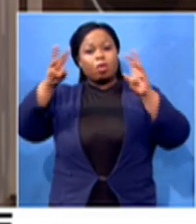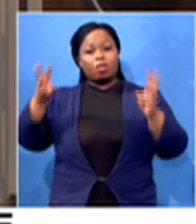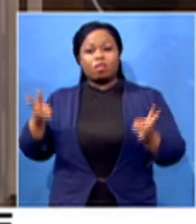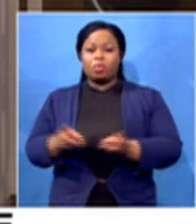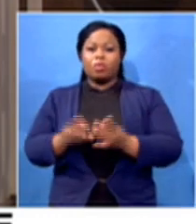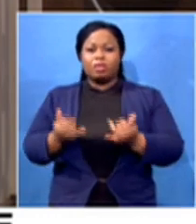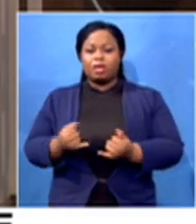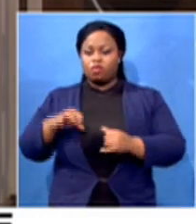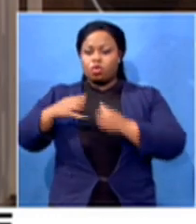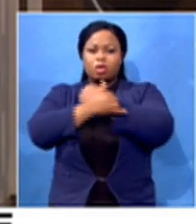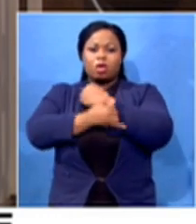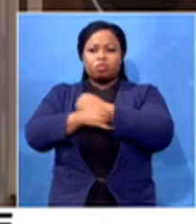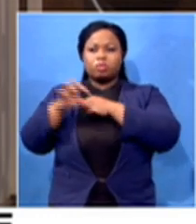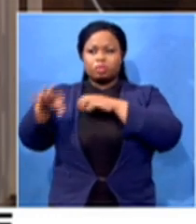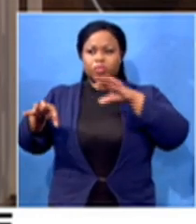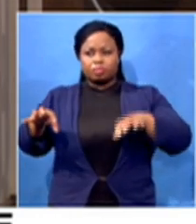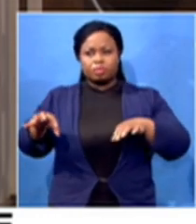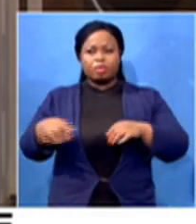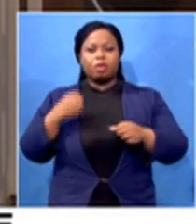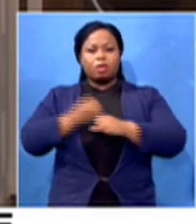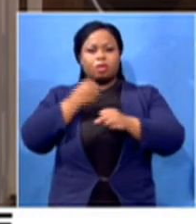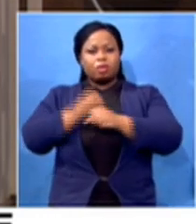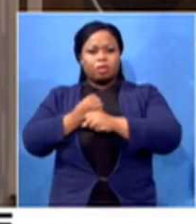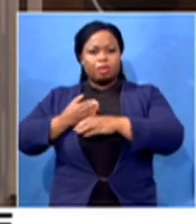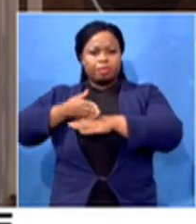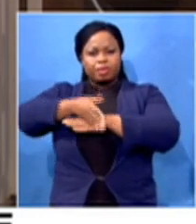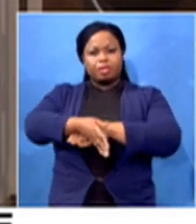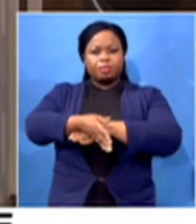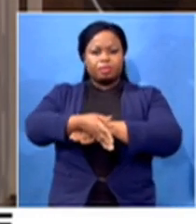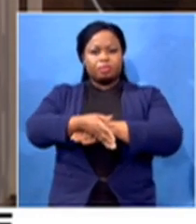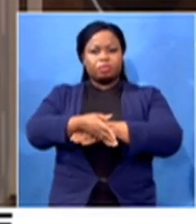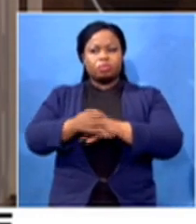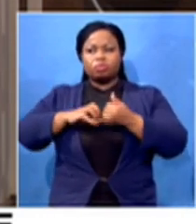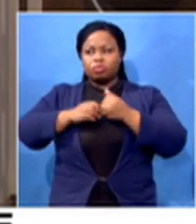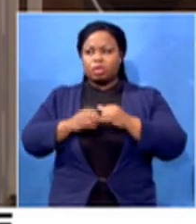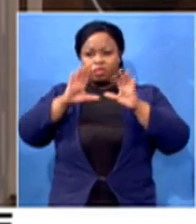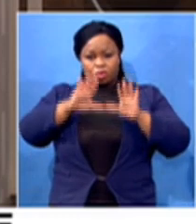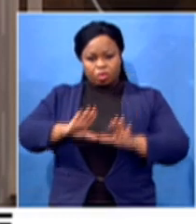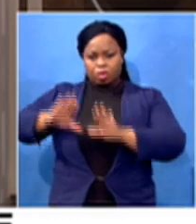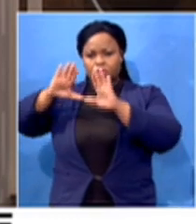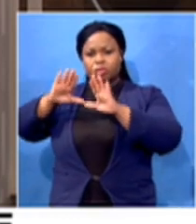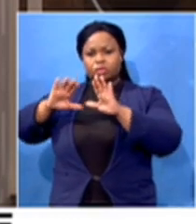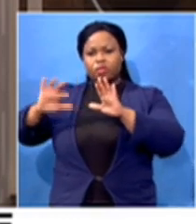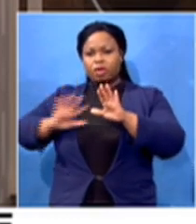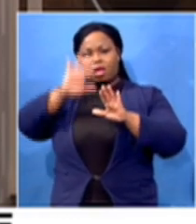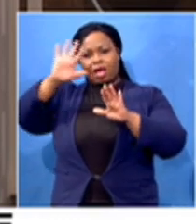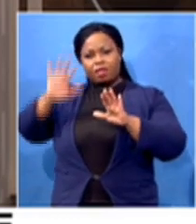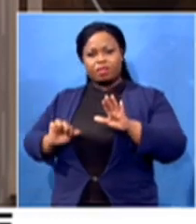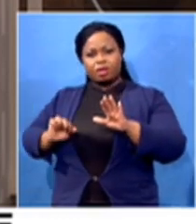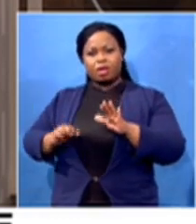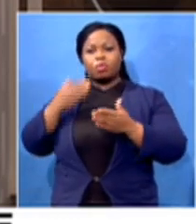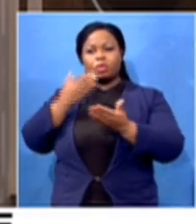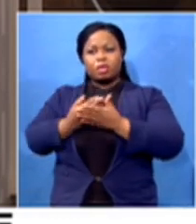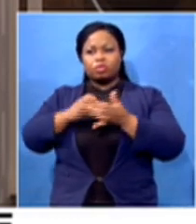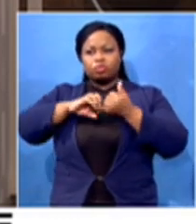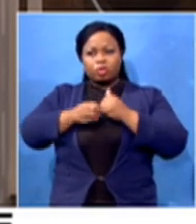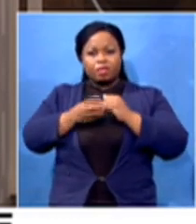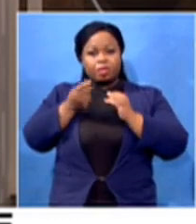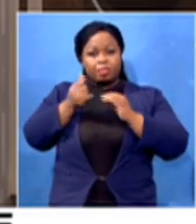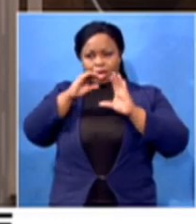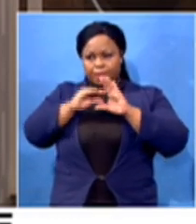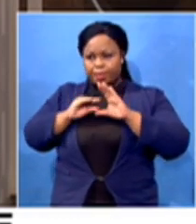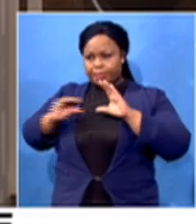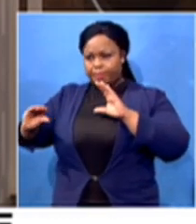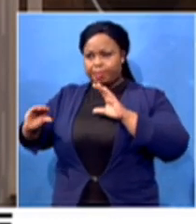boetse o sebedise ka maatla go fumanela kontinente eno ya rona ya Aforika ditšhelete, mme ka nnete seno